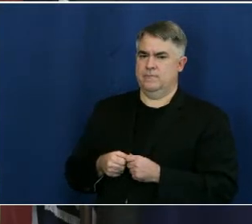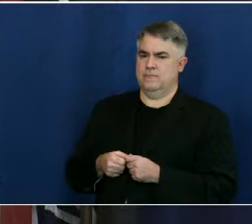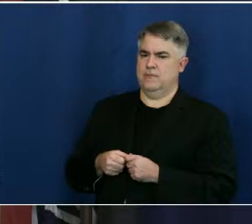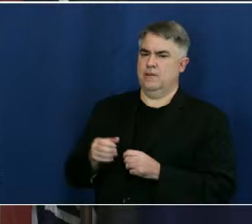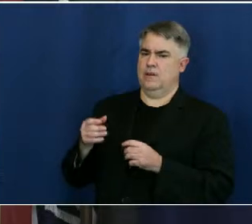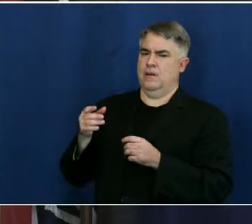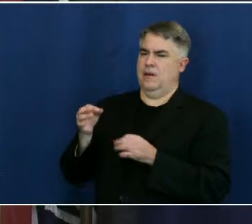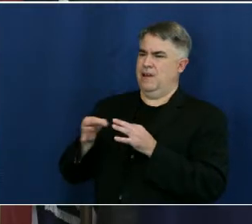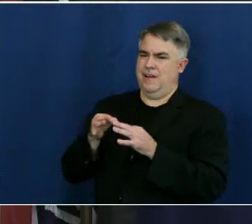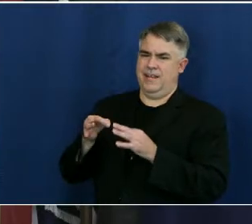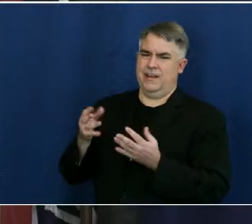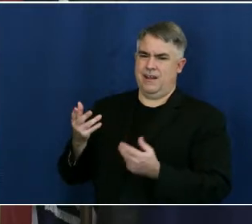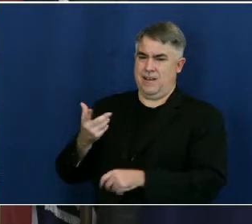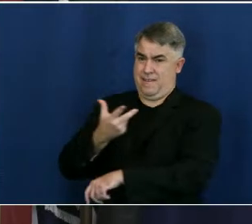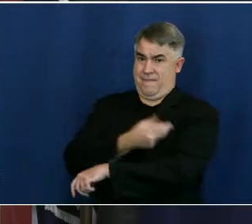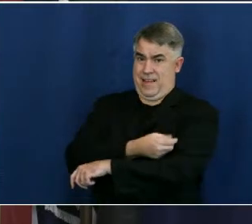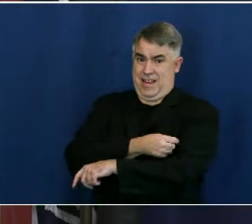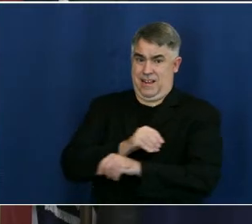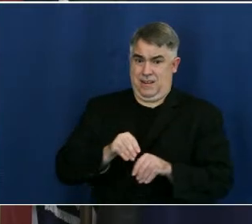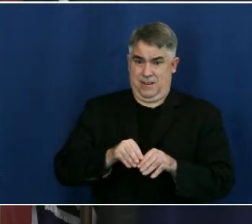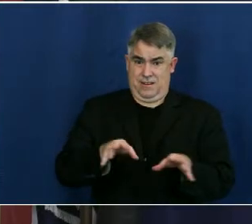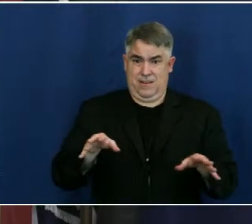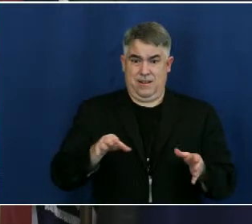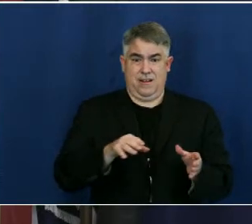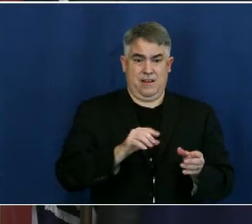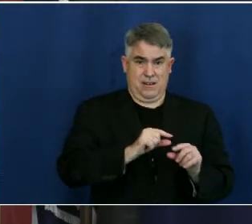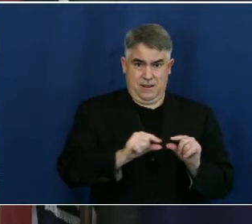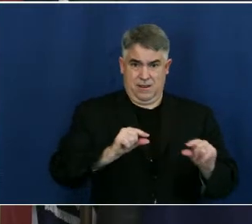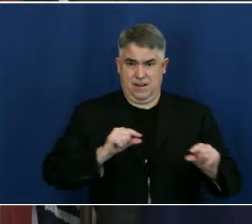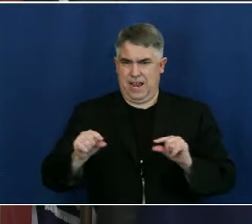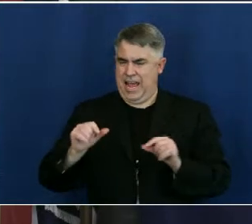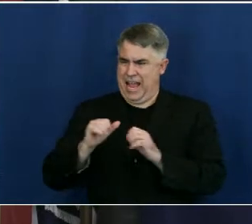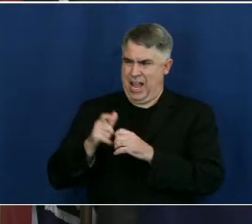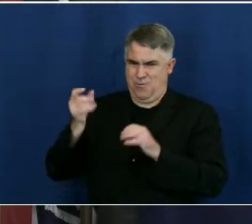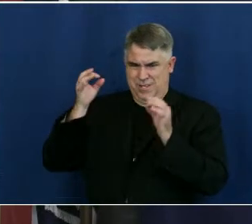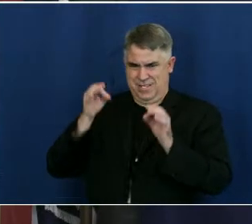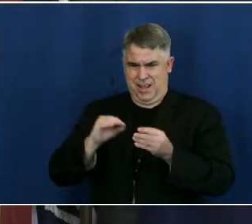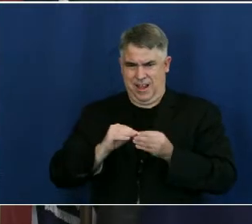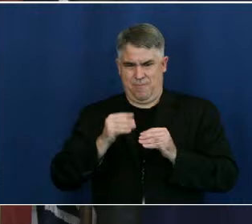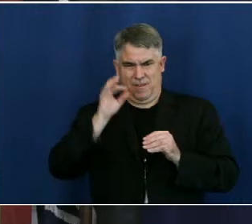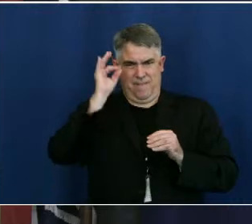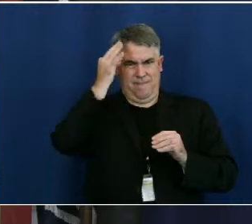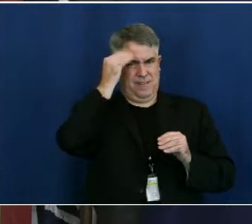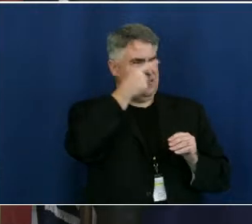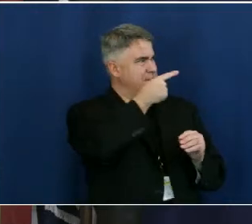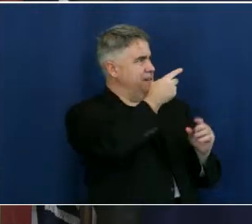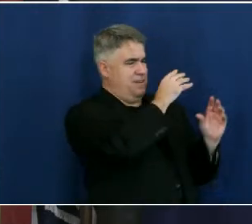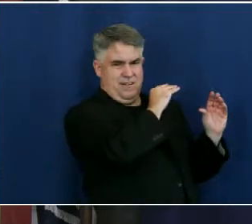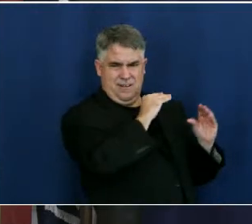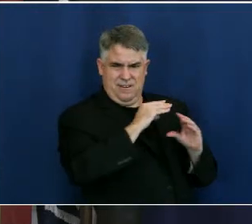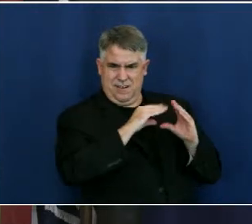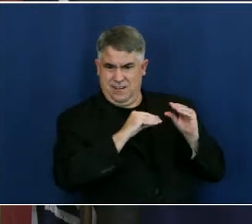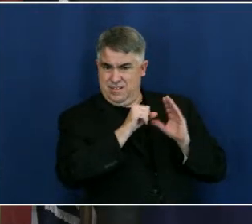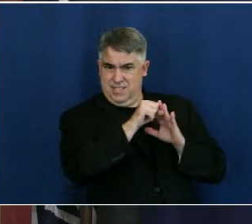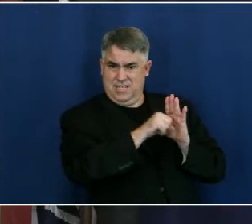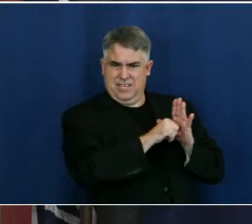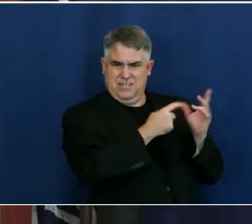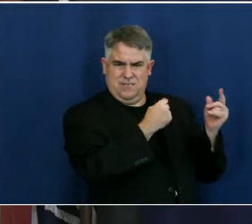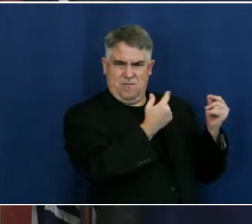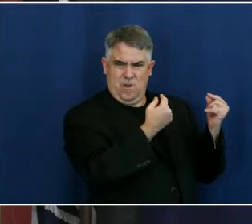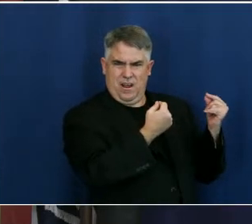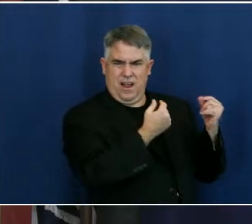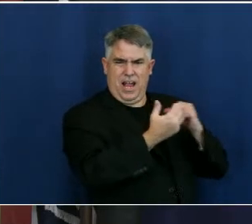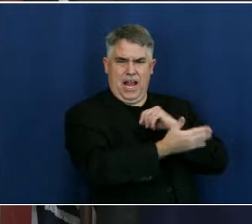of vaccine allocation from the federal government, the role of the state and county? I'll just